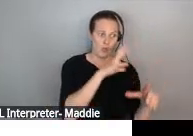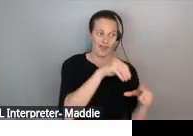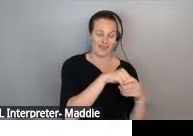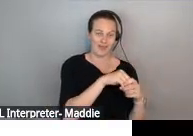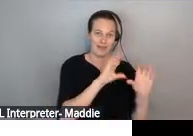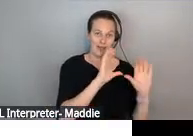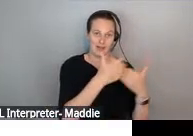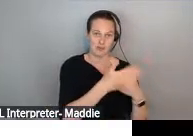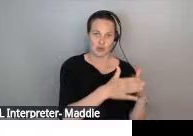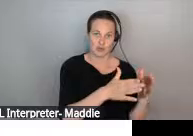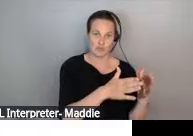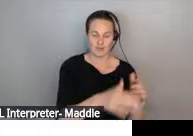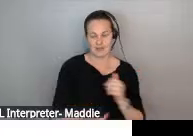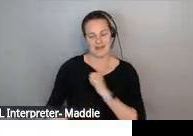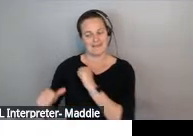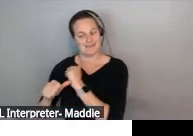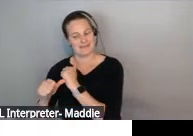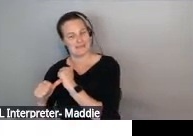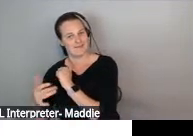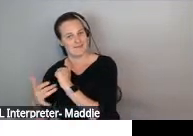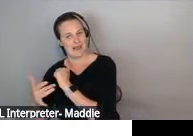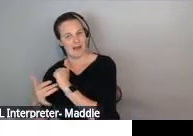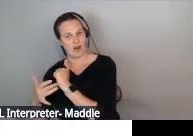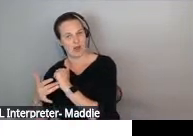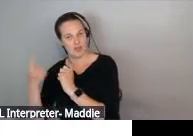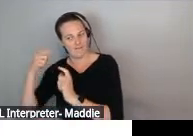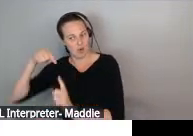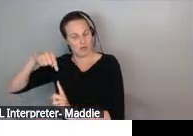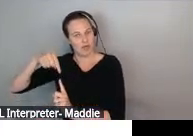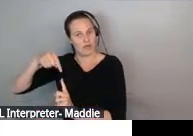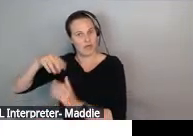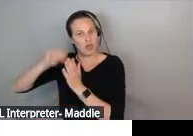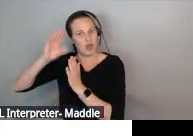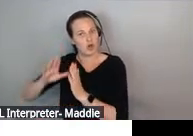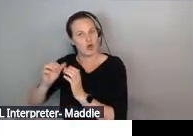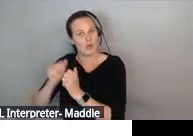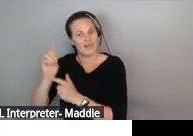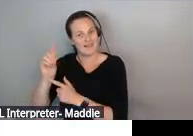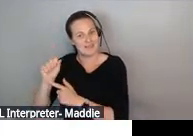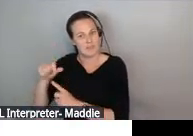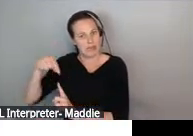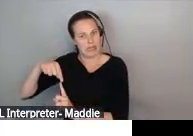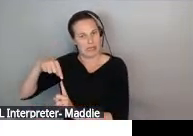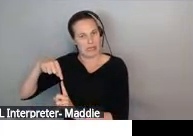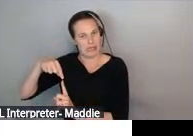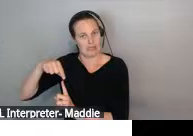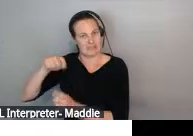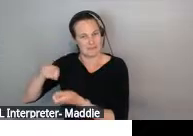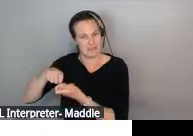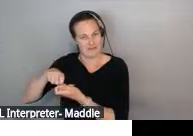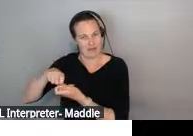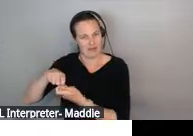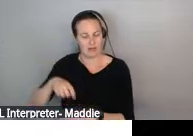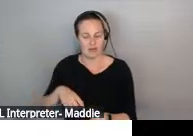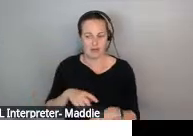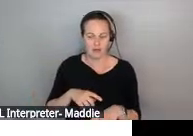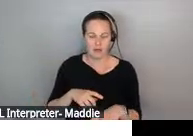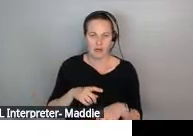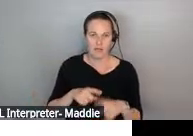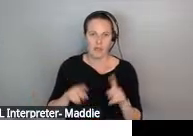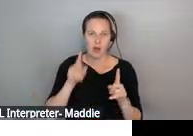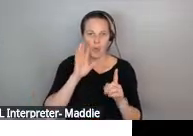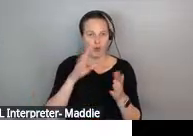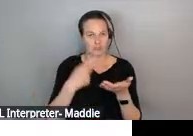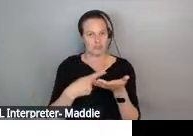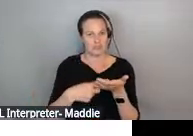assistive technology is generally for the learner with a disability. But just to start, I want to go over a simple